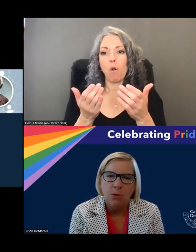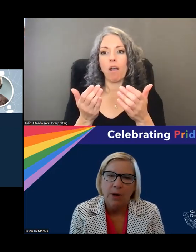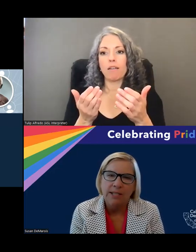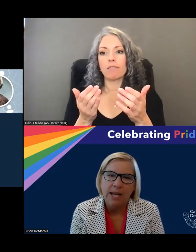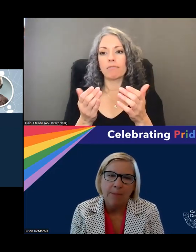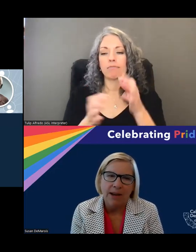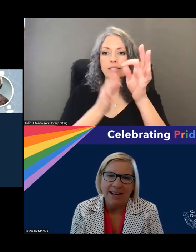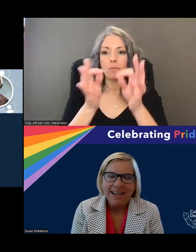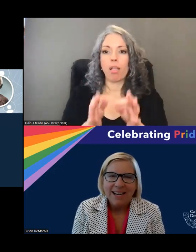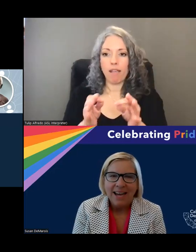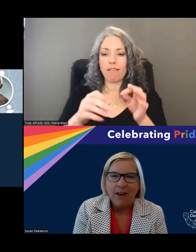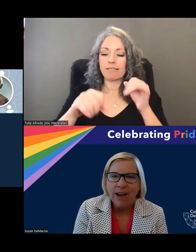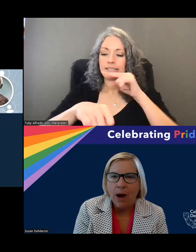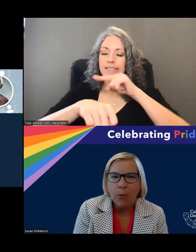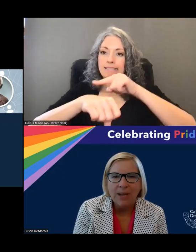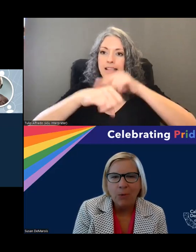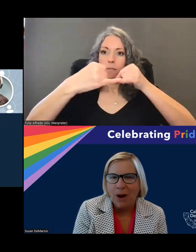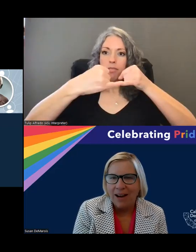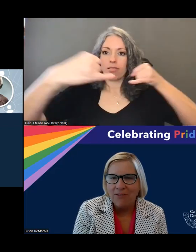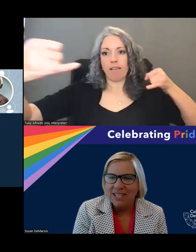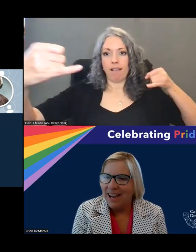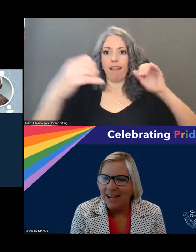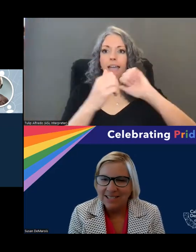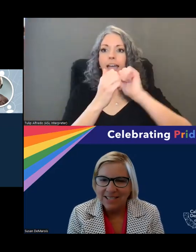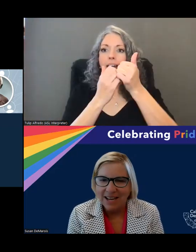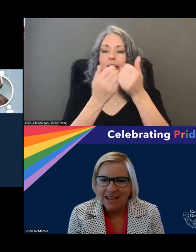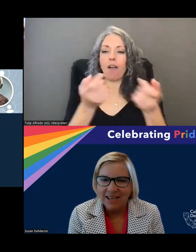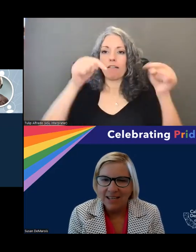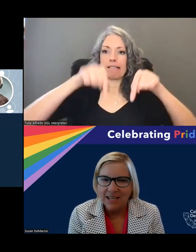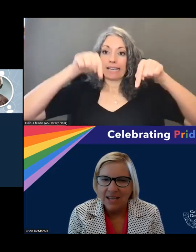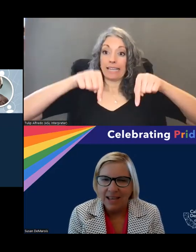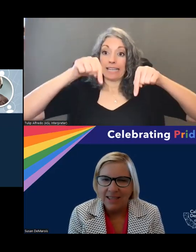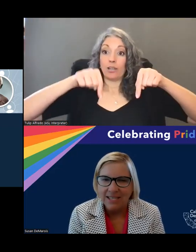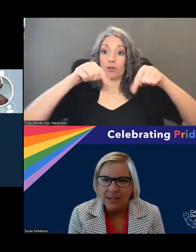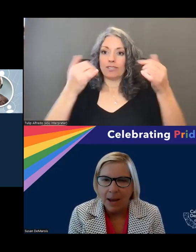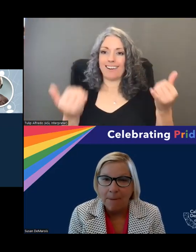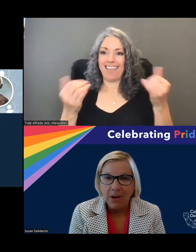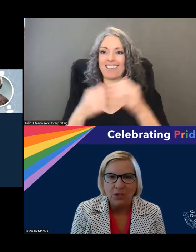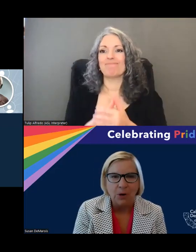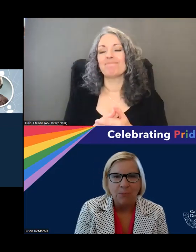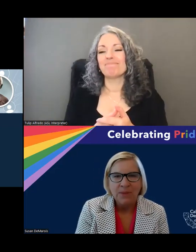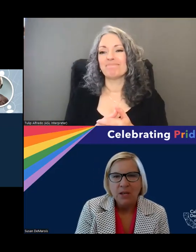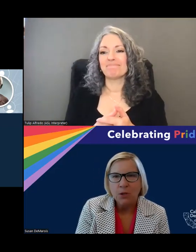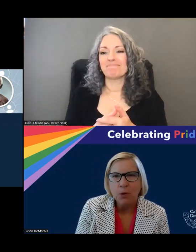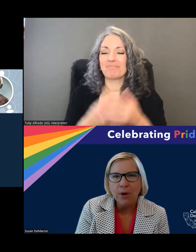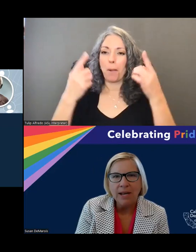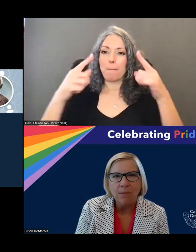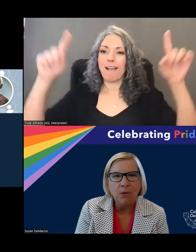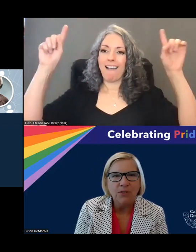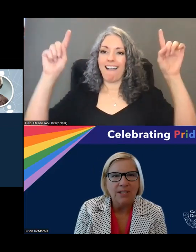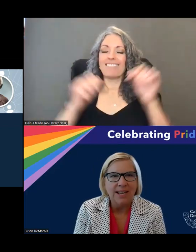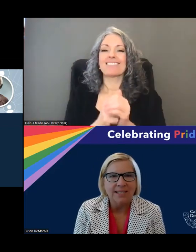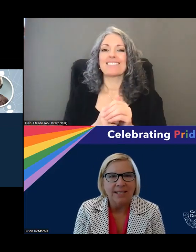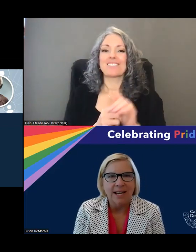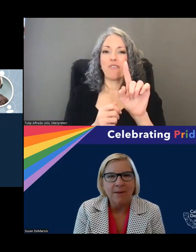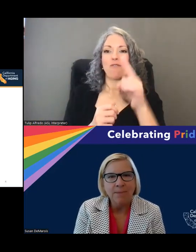us through a timeline of how we arrived at this milestone. So we'll go ahead and